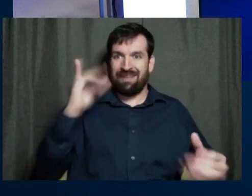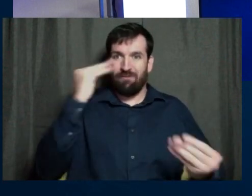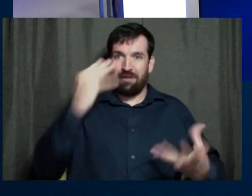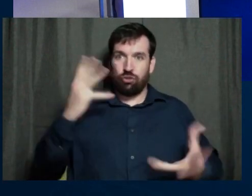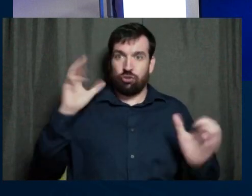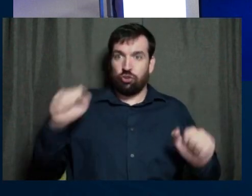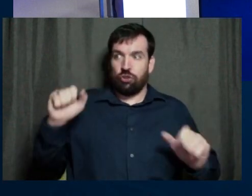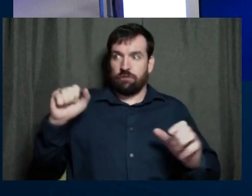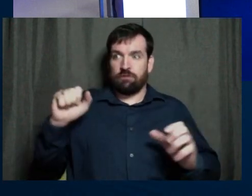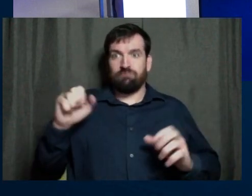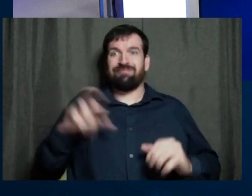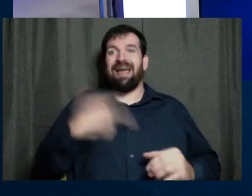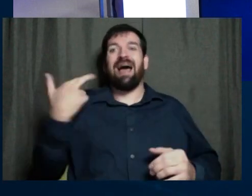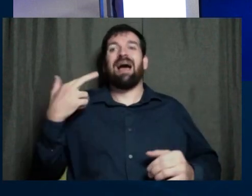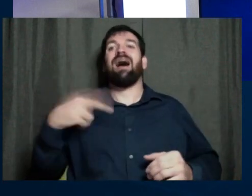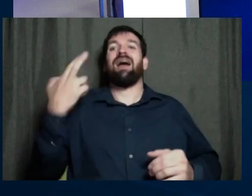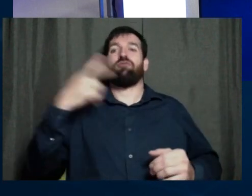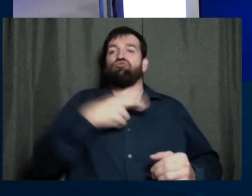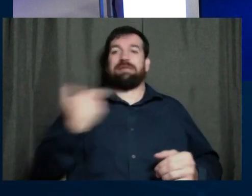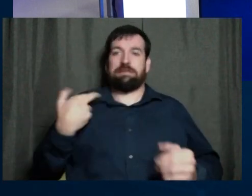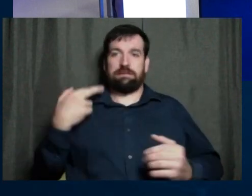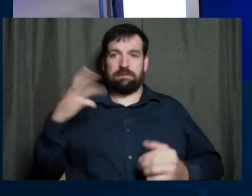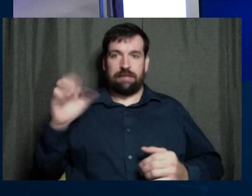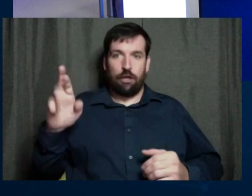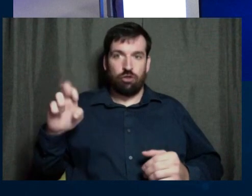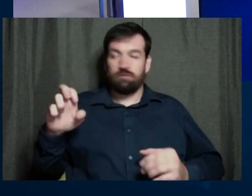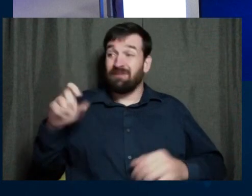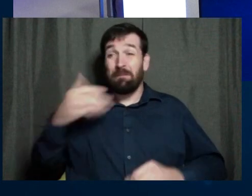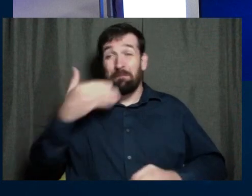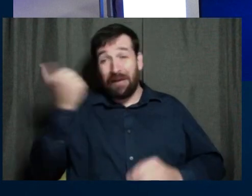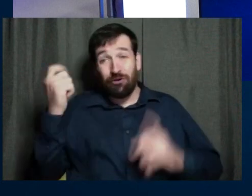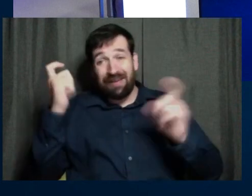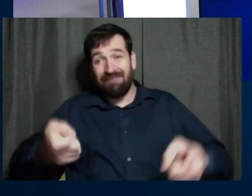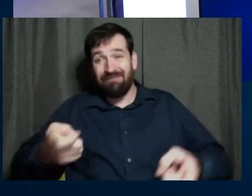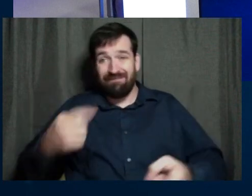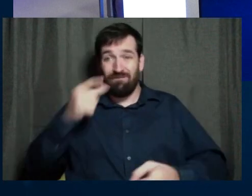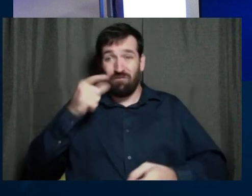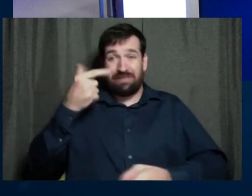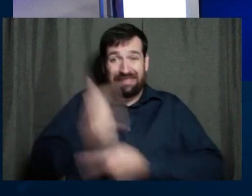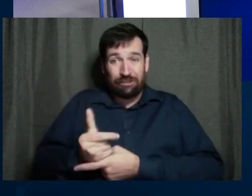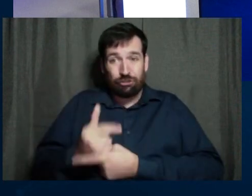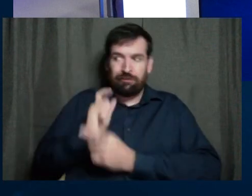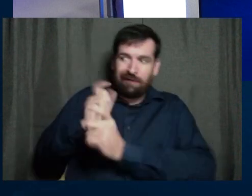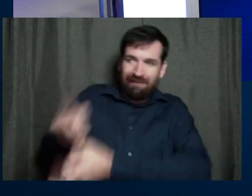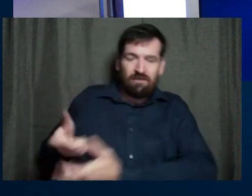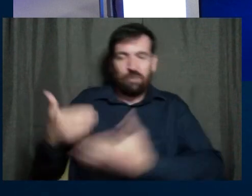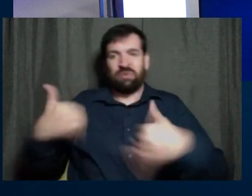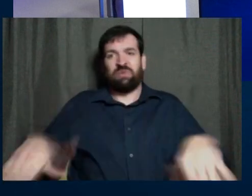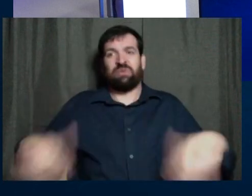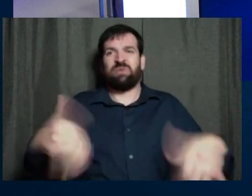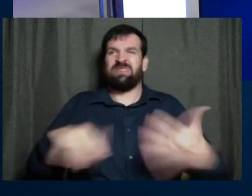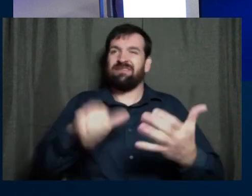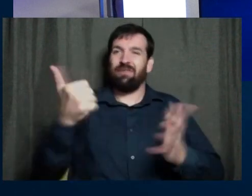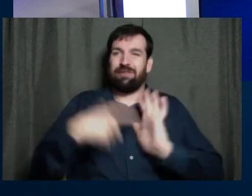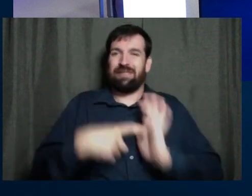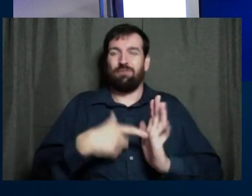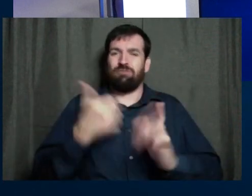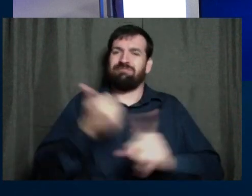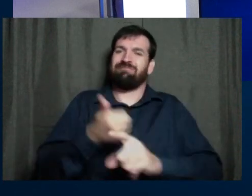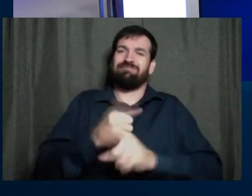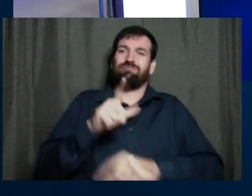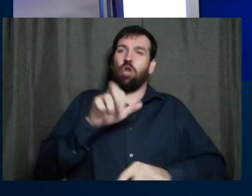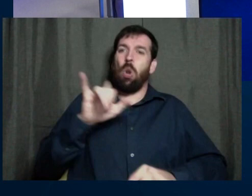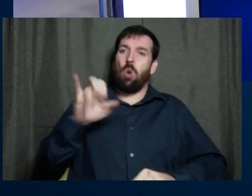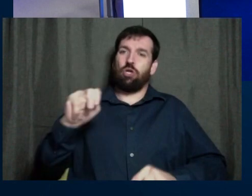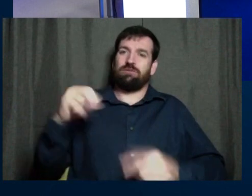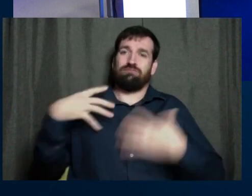high-risk care. Absolutely. I can't think of a better gift for a sister to give another sister. It's just another example of how brave Lauren is.